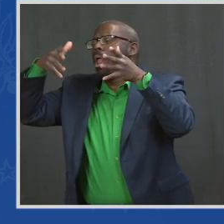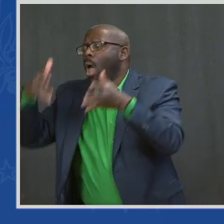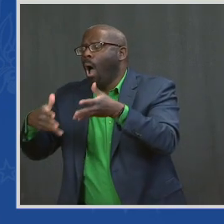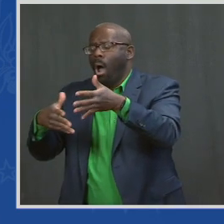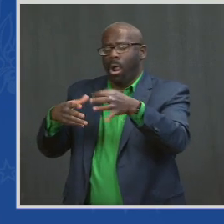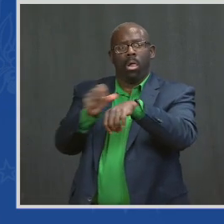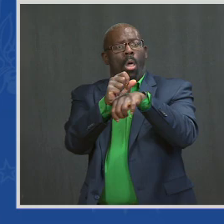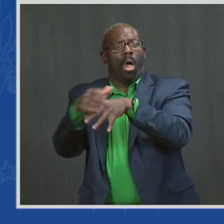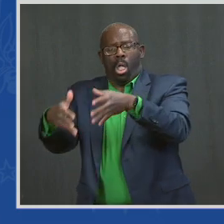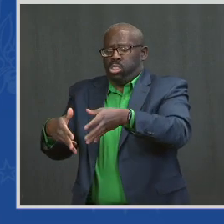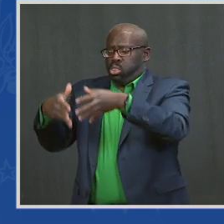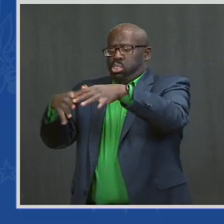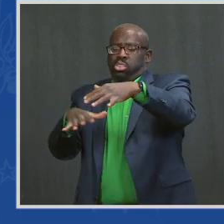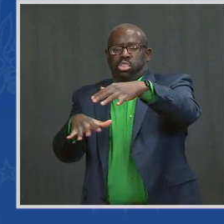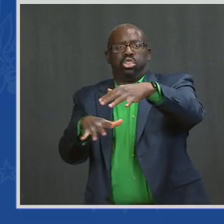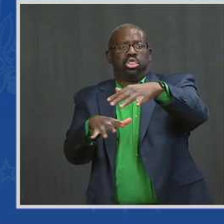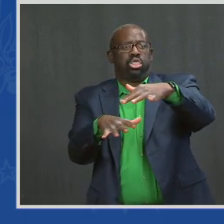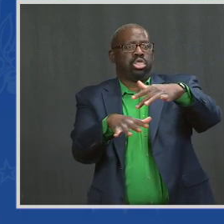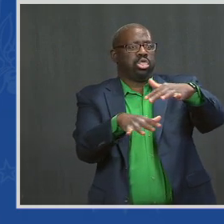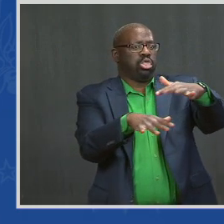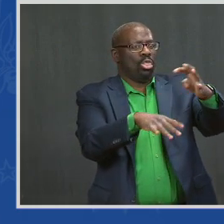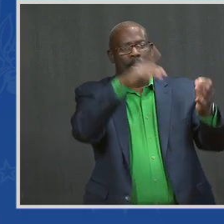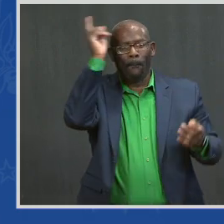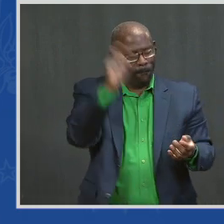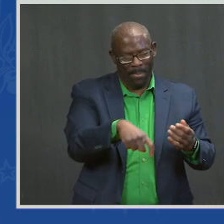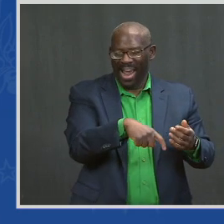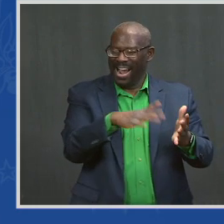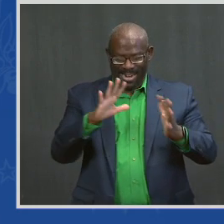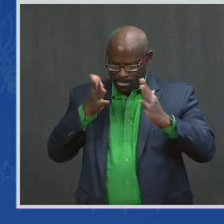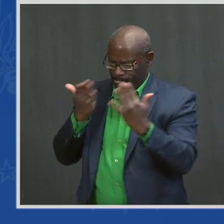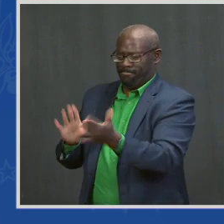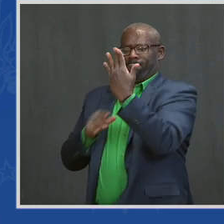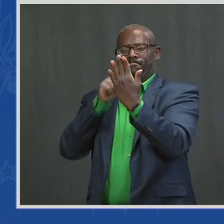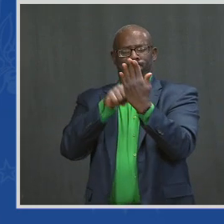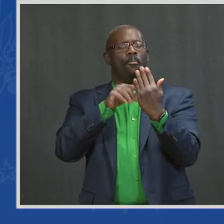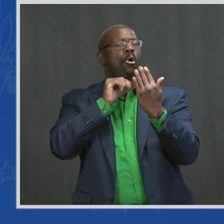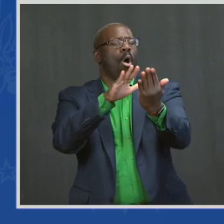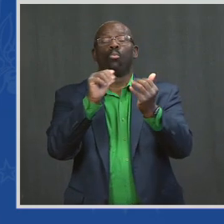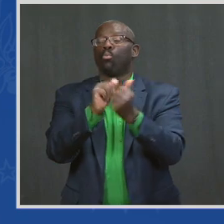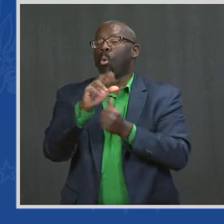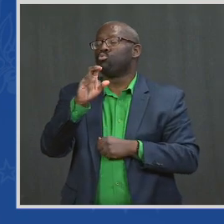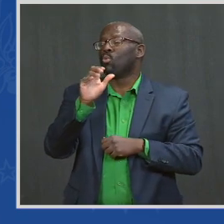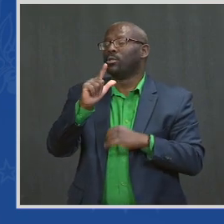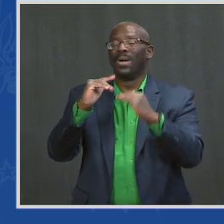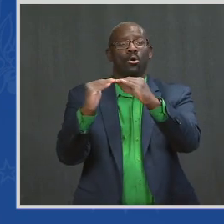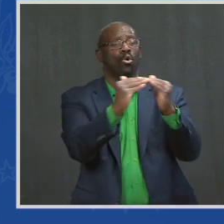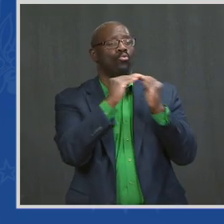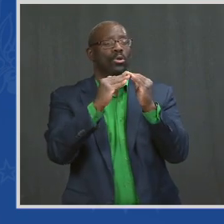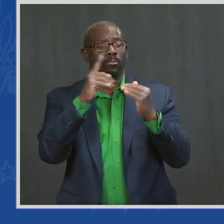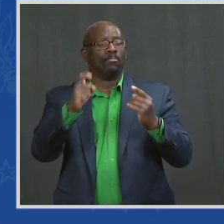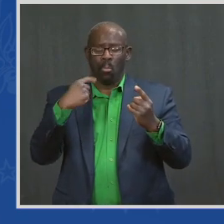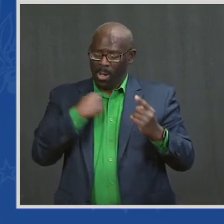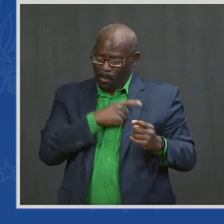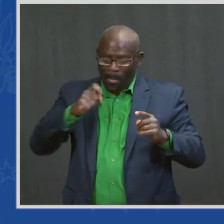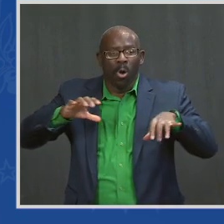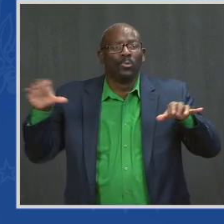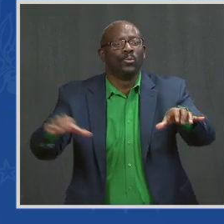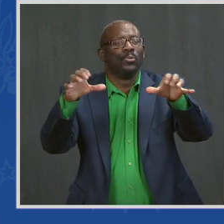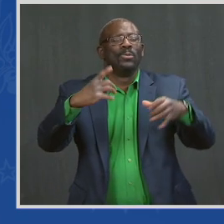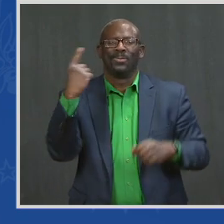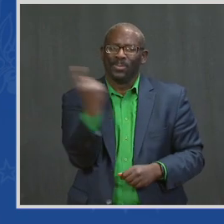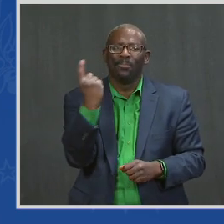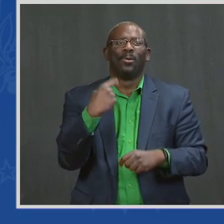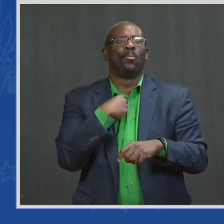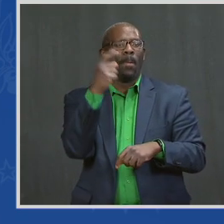racial justice into American society, which we can do. In short, this day doesn't just celebrate